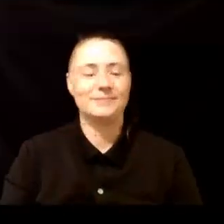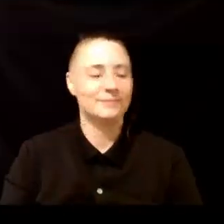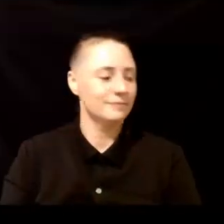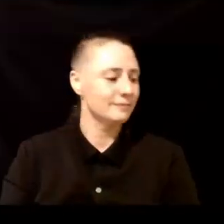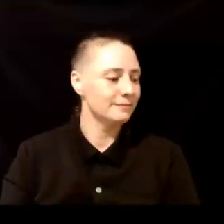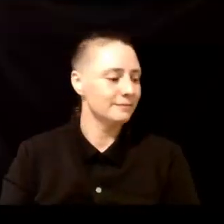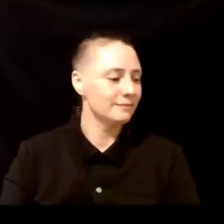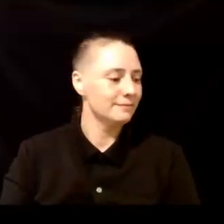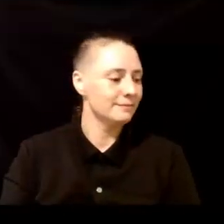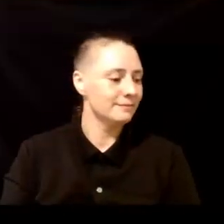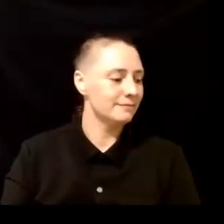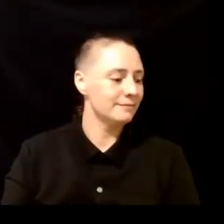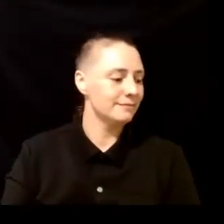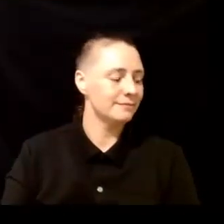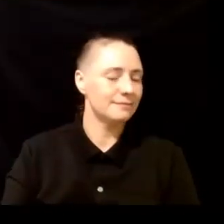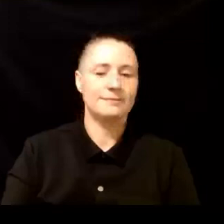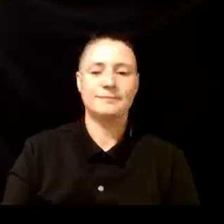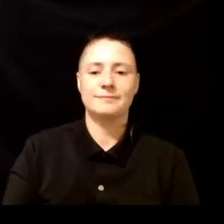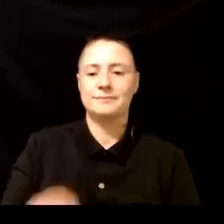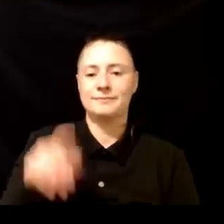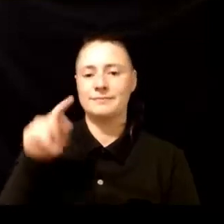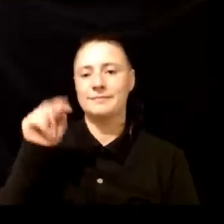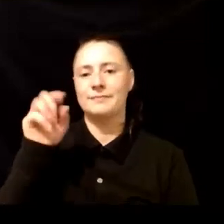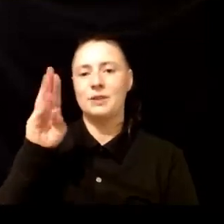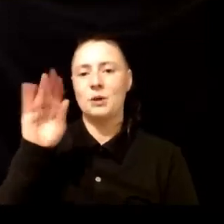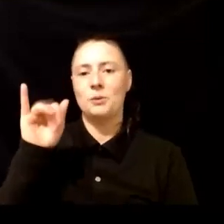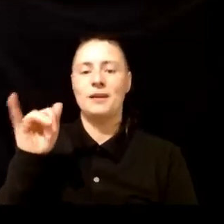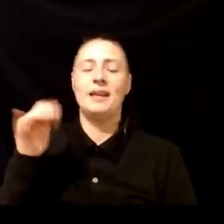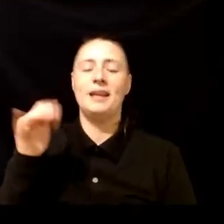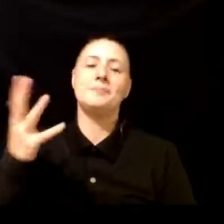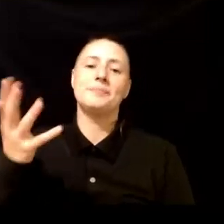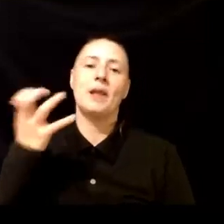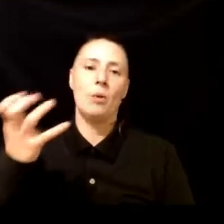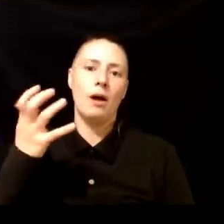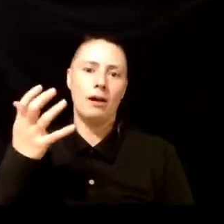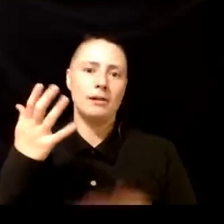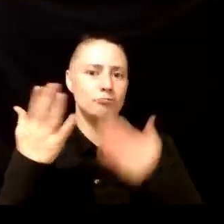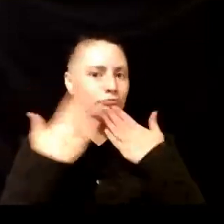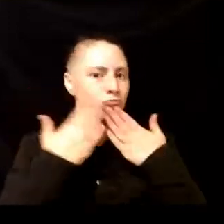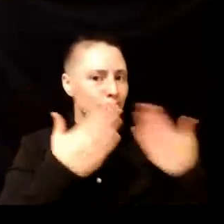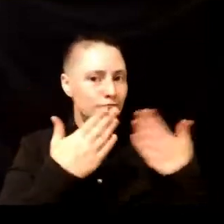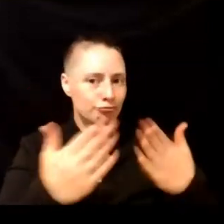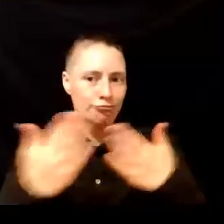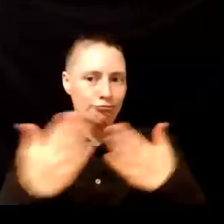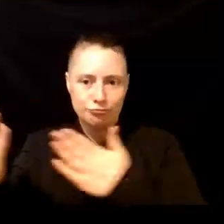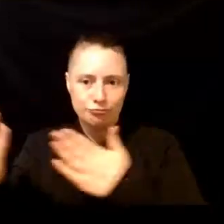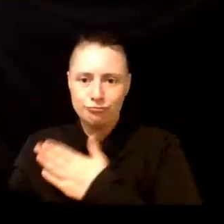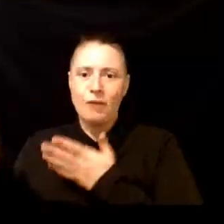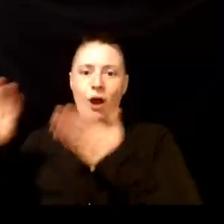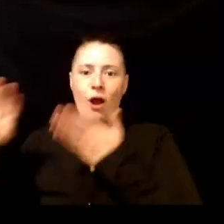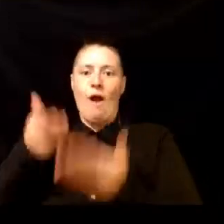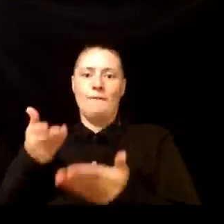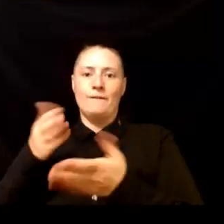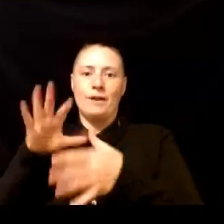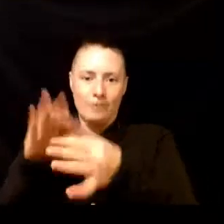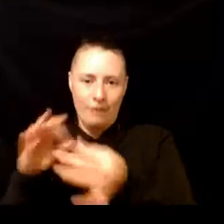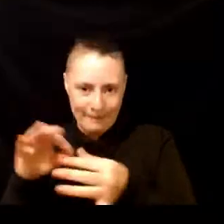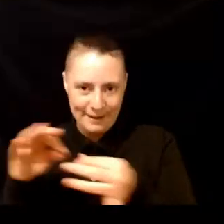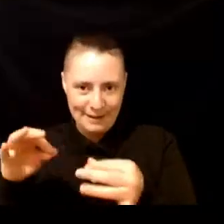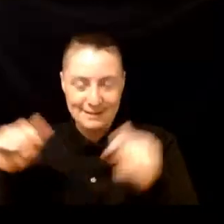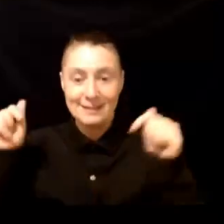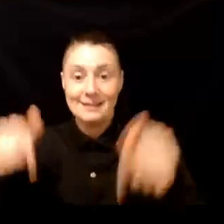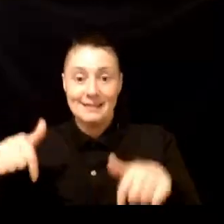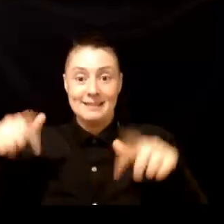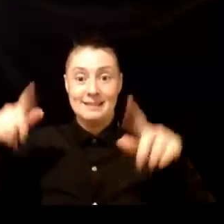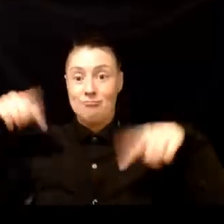Well, I want to thank everybody for coming here today and offering all of your comments. This has been really fantastic.